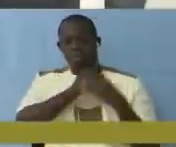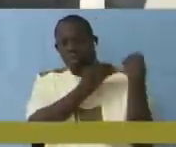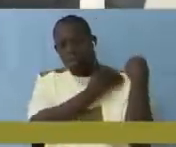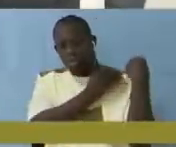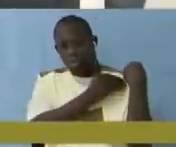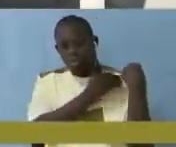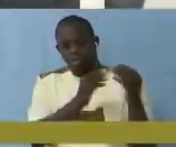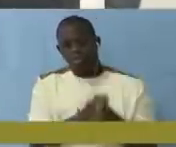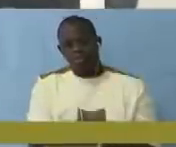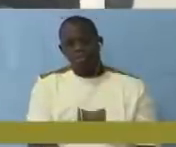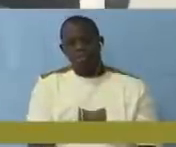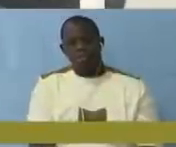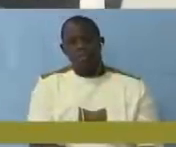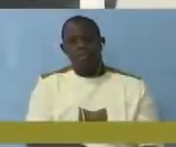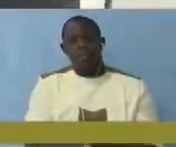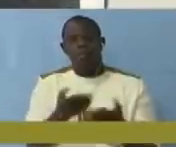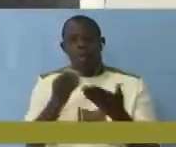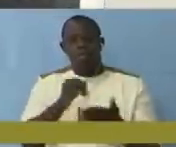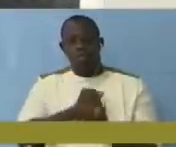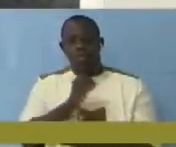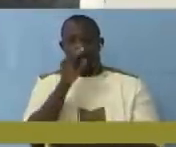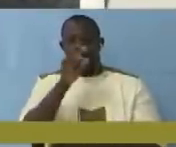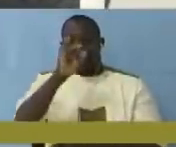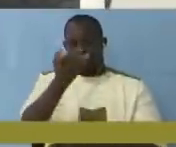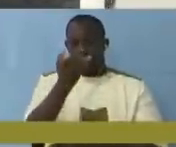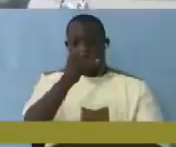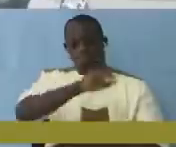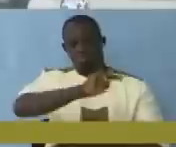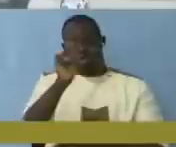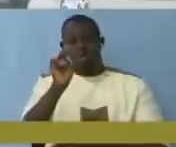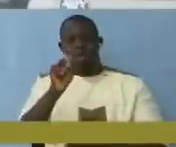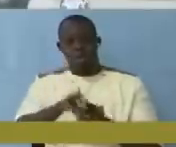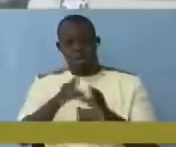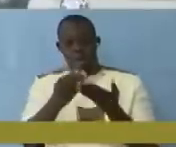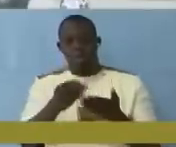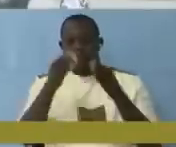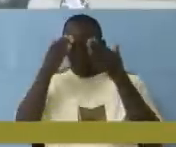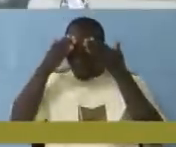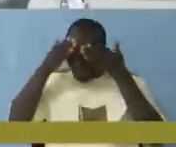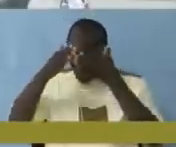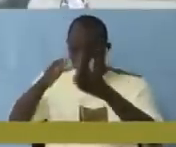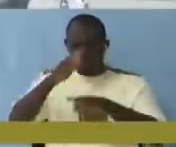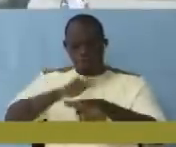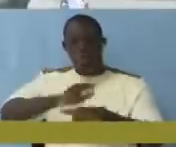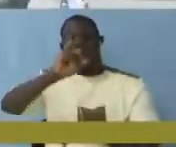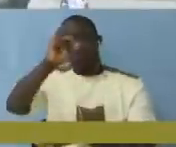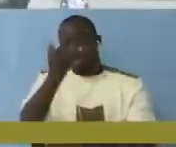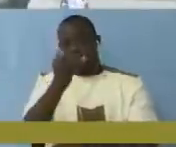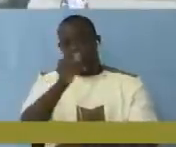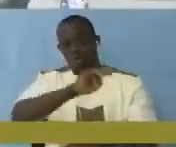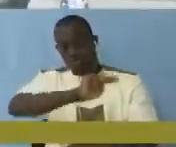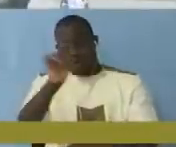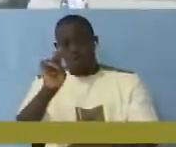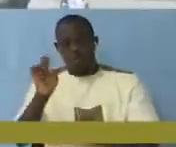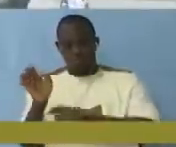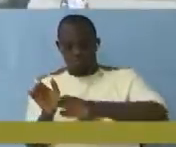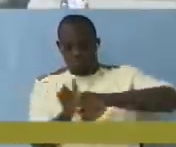This is why I said yes, no. Okay, let's focus on the yes, and we put the no for the time being. We put that aside.